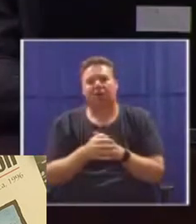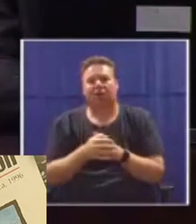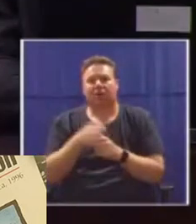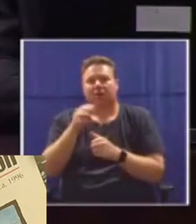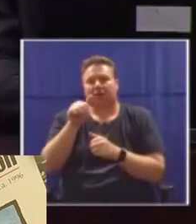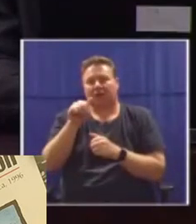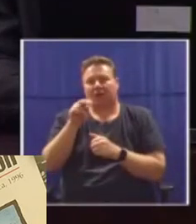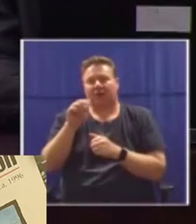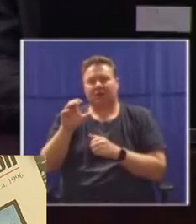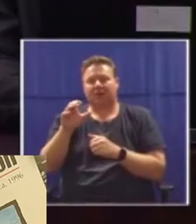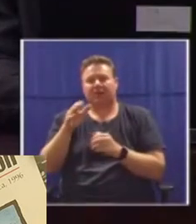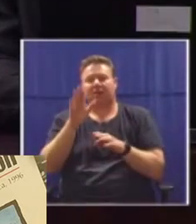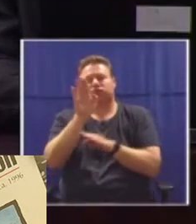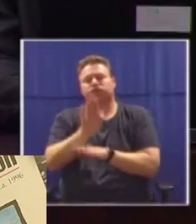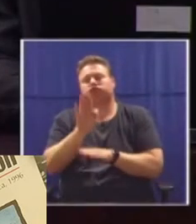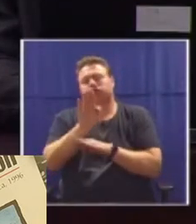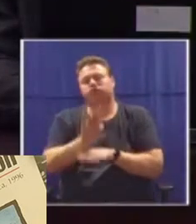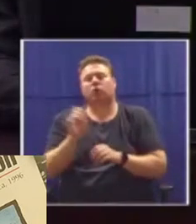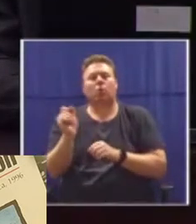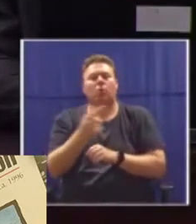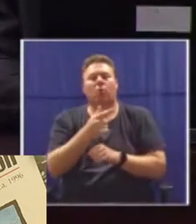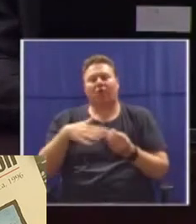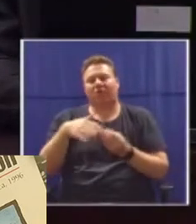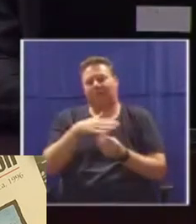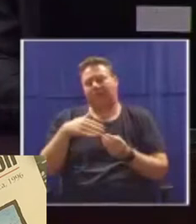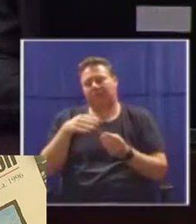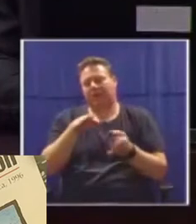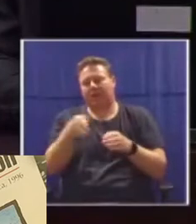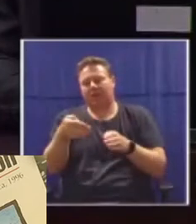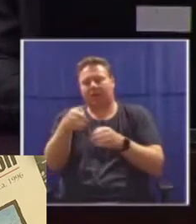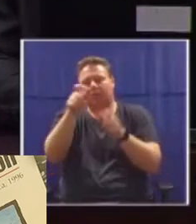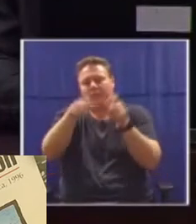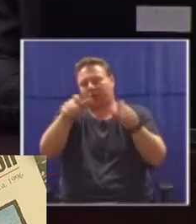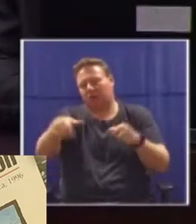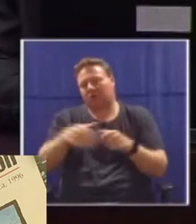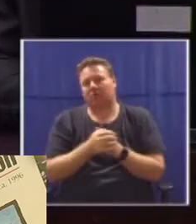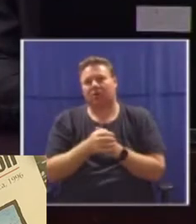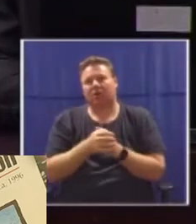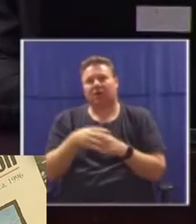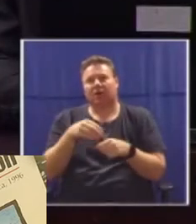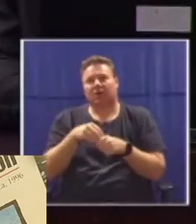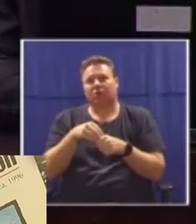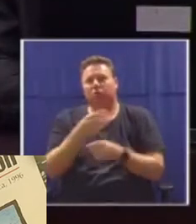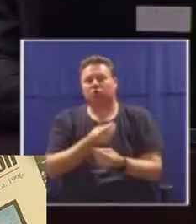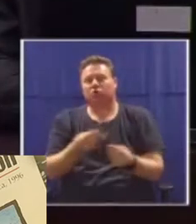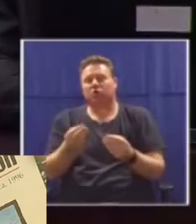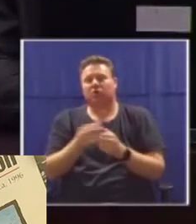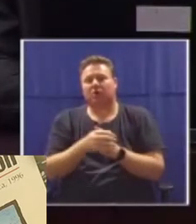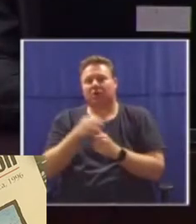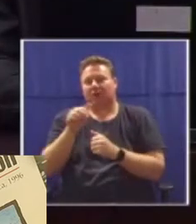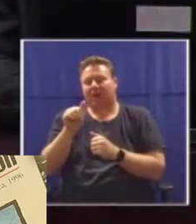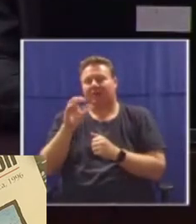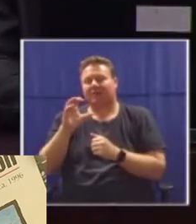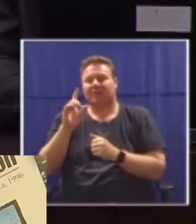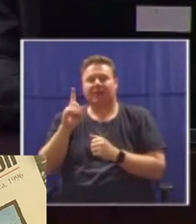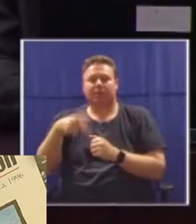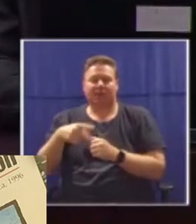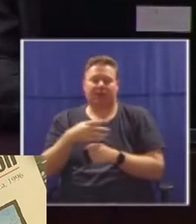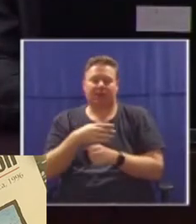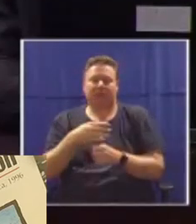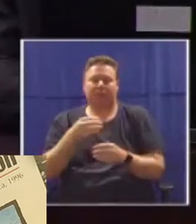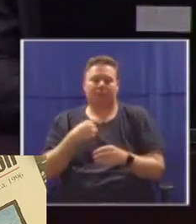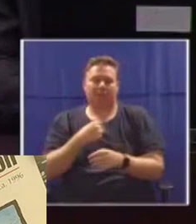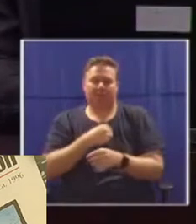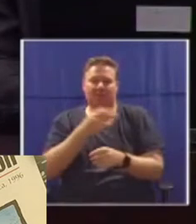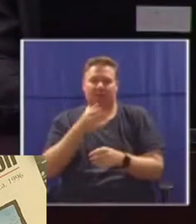its deepest condolences to the families of all the deceased, which include, we understand, children of ACDP members. Our thoughts and